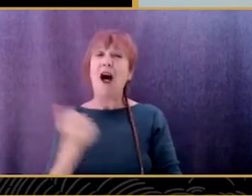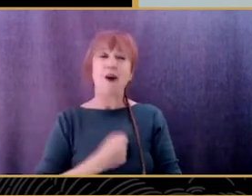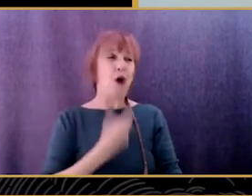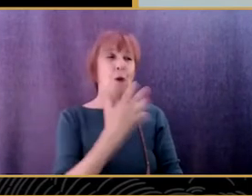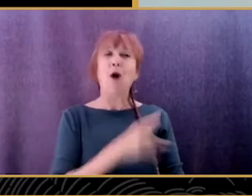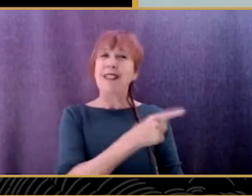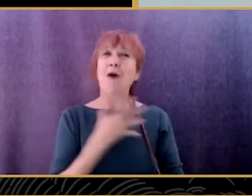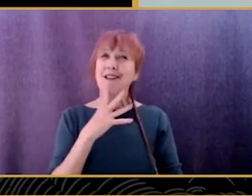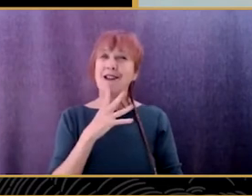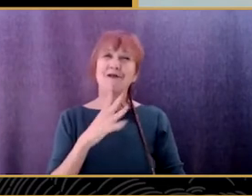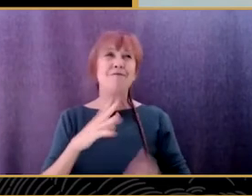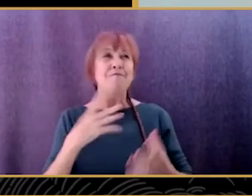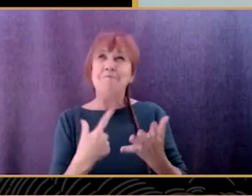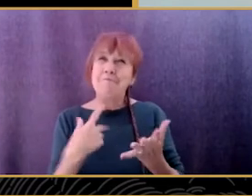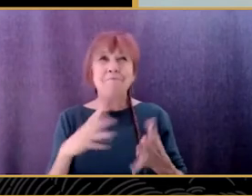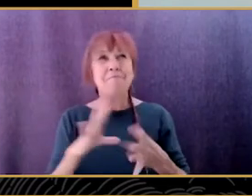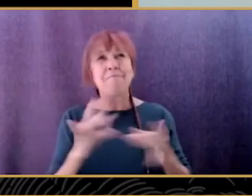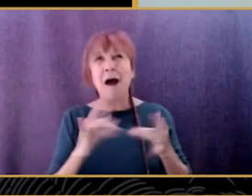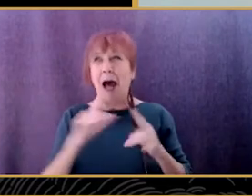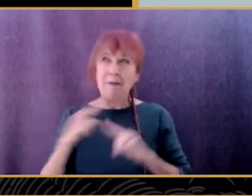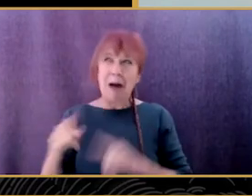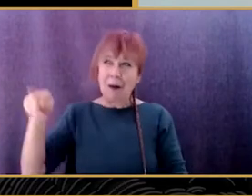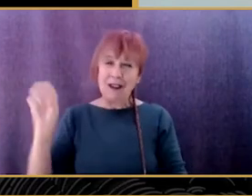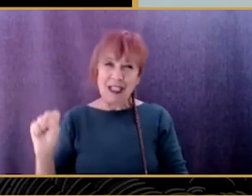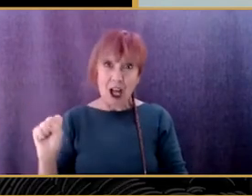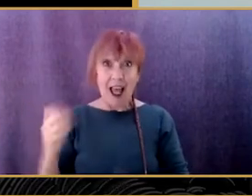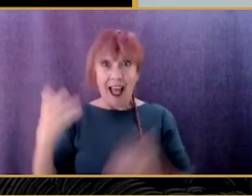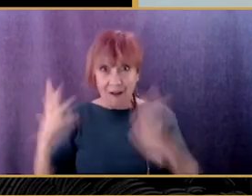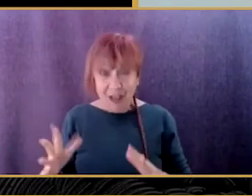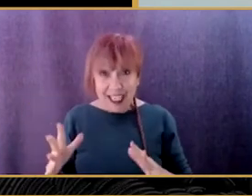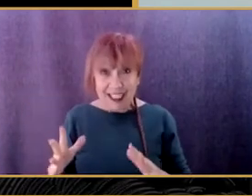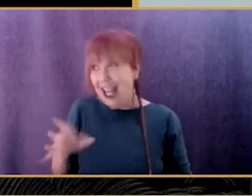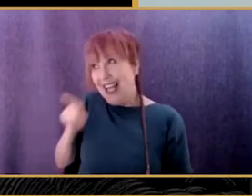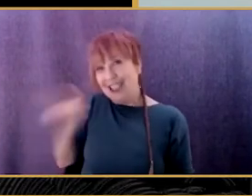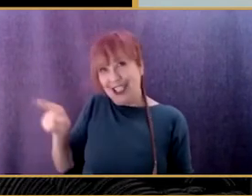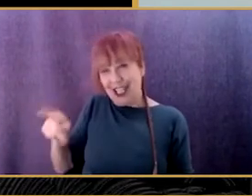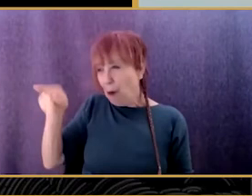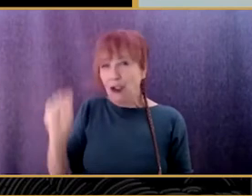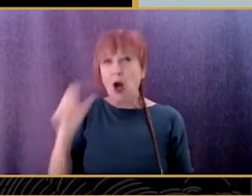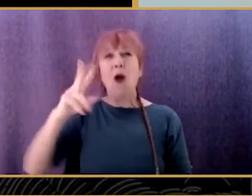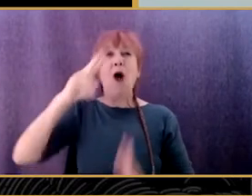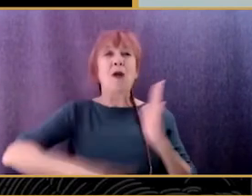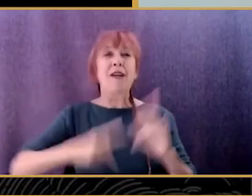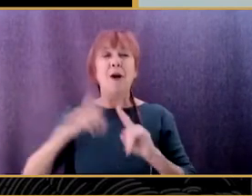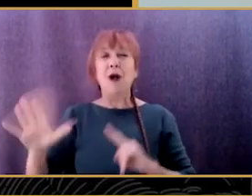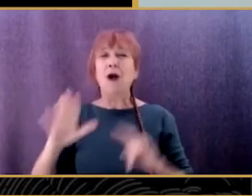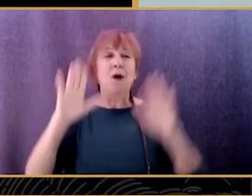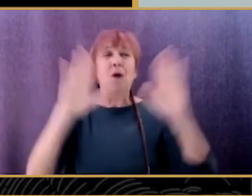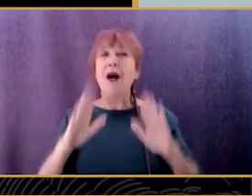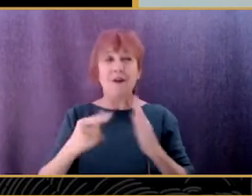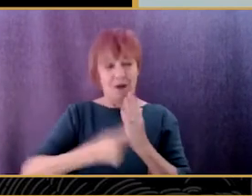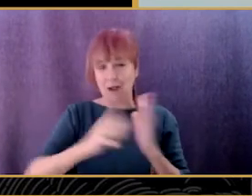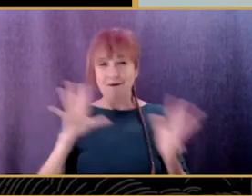collaborators are going to tell you about Patricia's life and work And after that we will hear from the poet herself And hear her read from her wonderful,